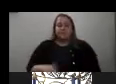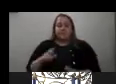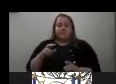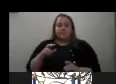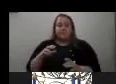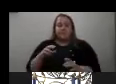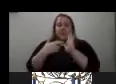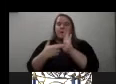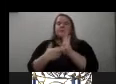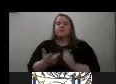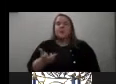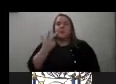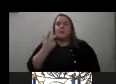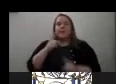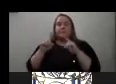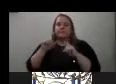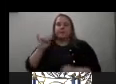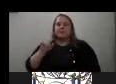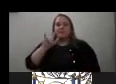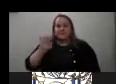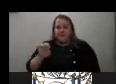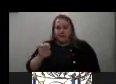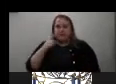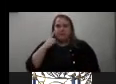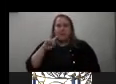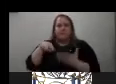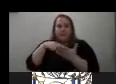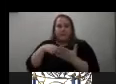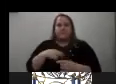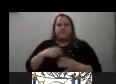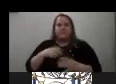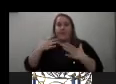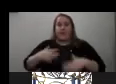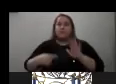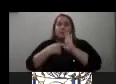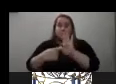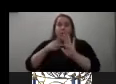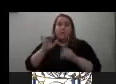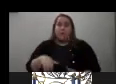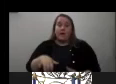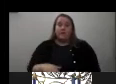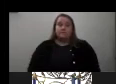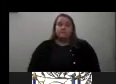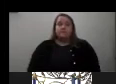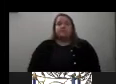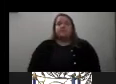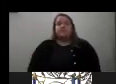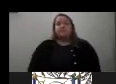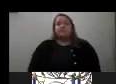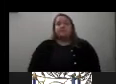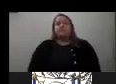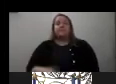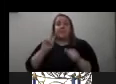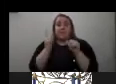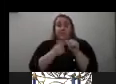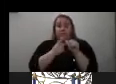representative of three different styles of ballet. And the costumes reflect this representation as well. The